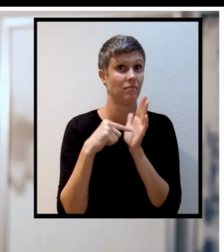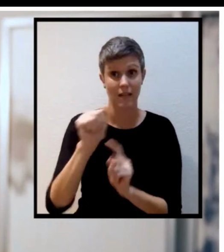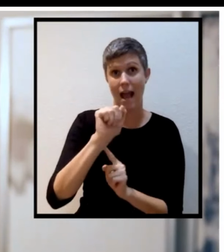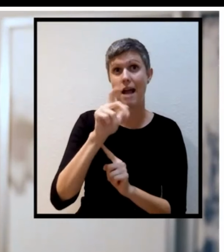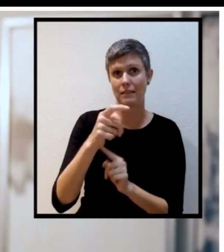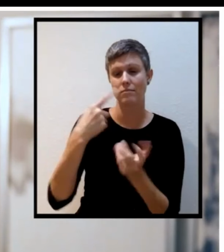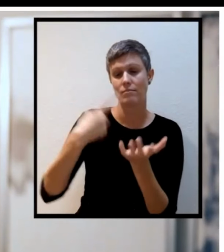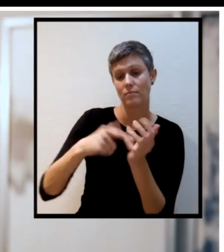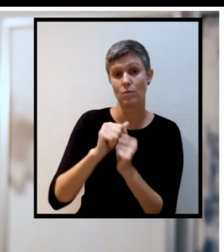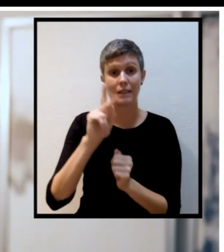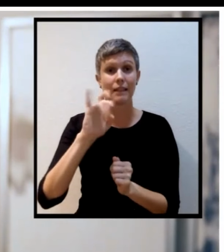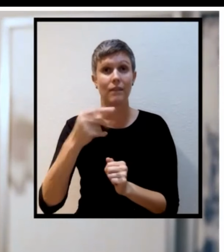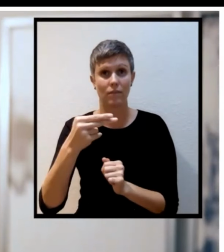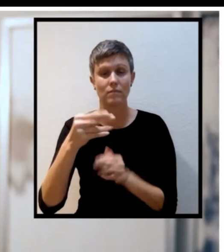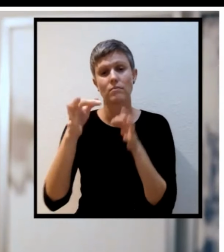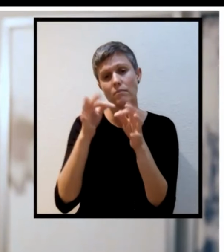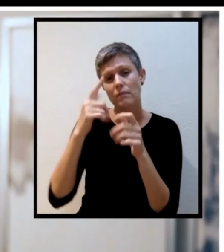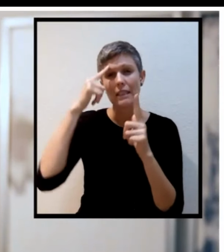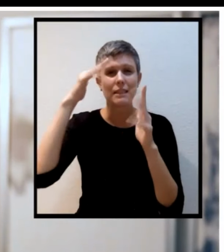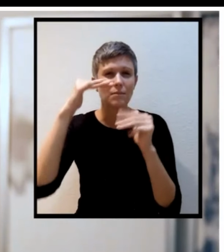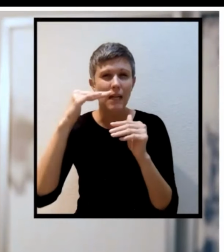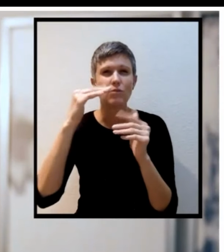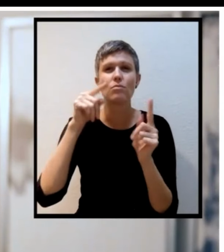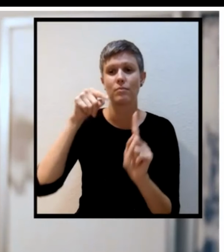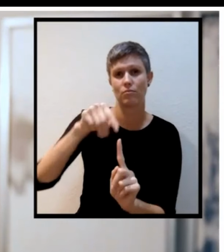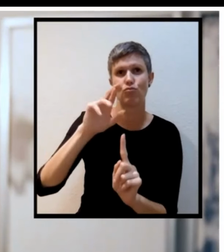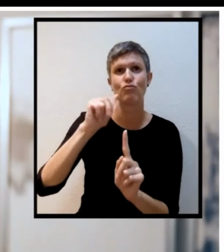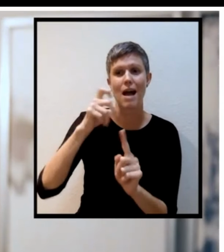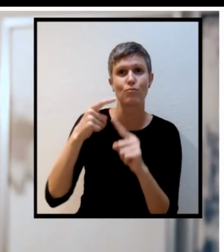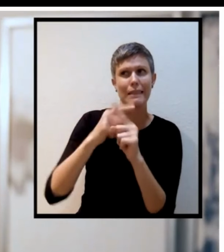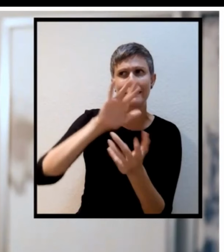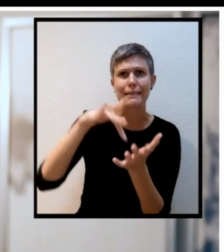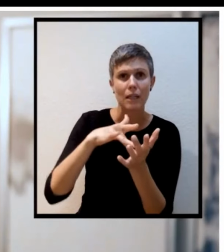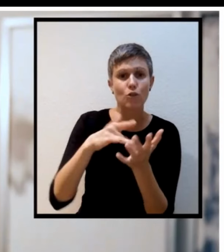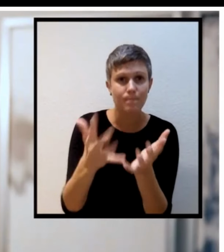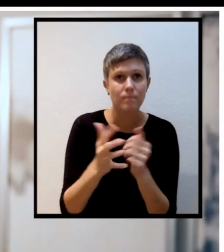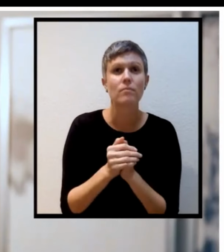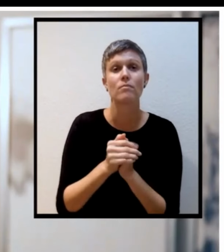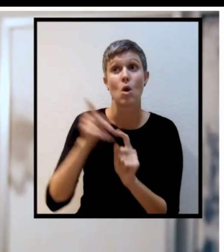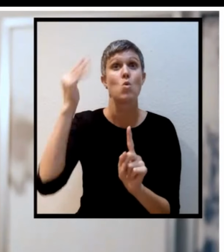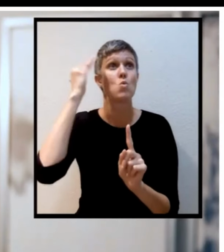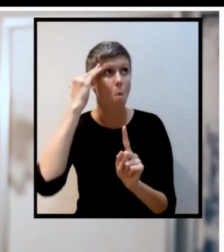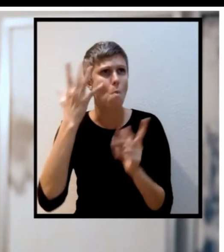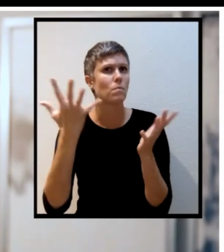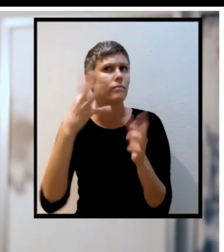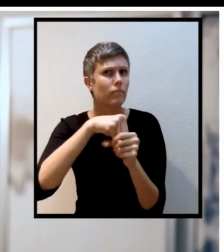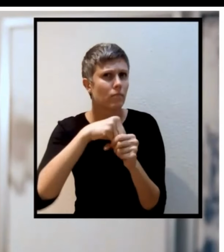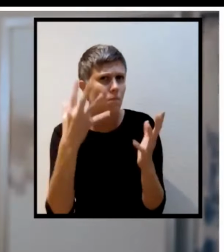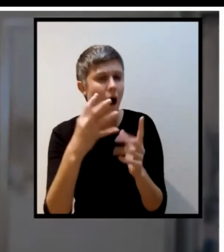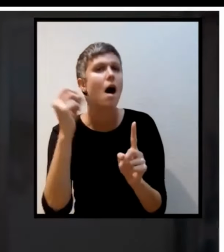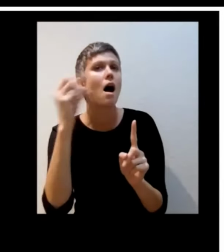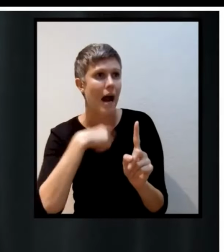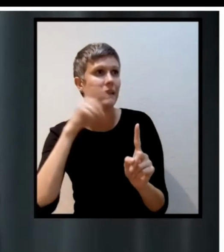what to expect from the Rape Crisis Center. Once Keith knows more about what is involved, he can determine if he needs an